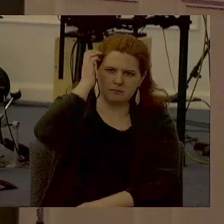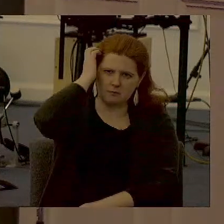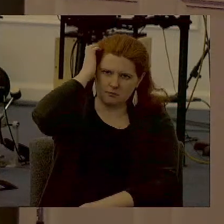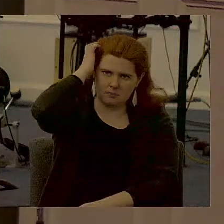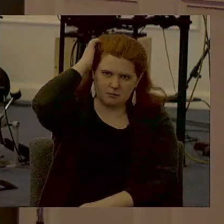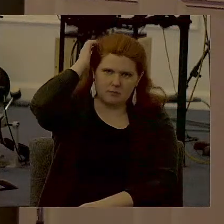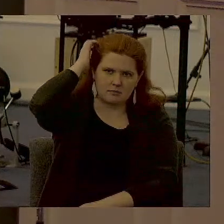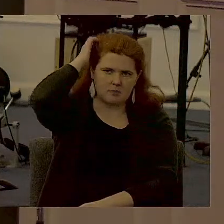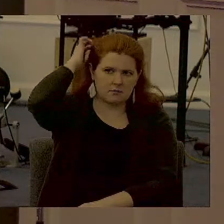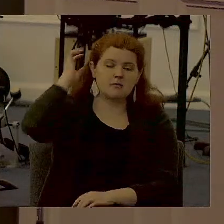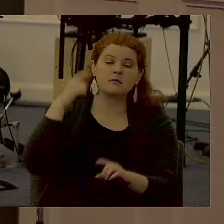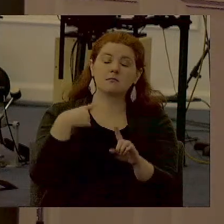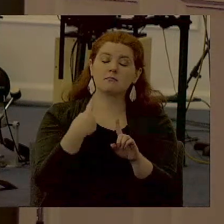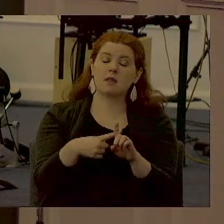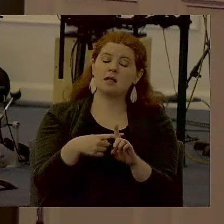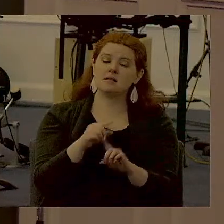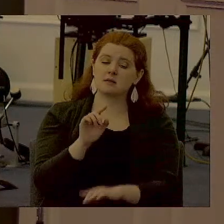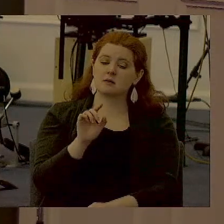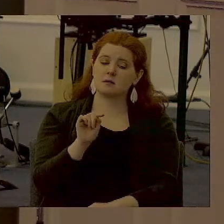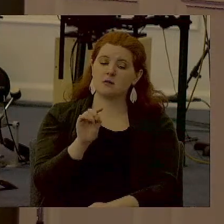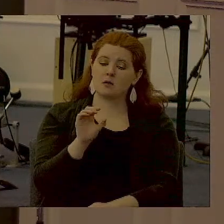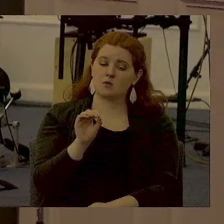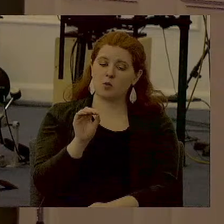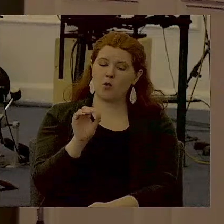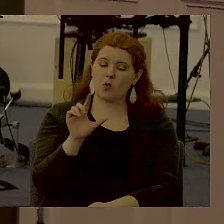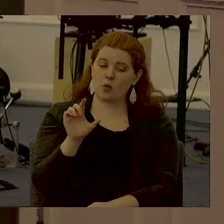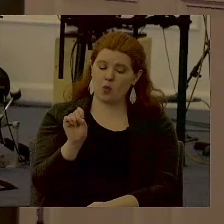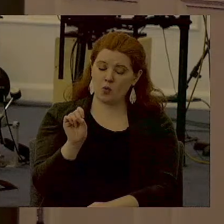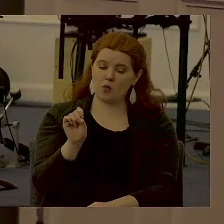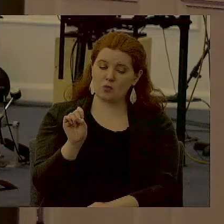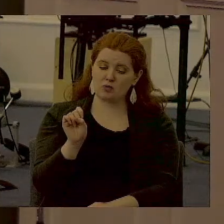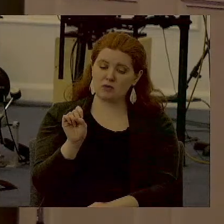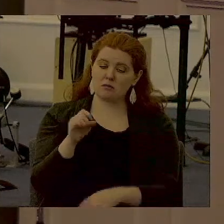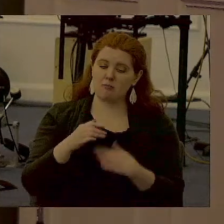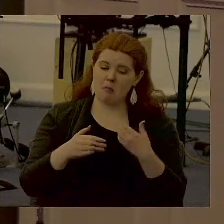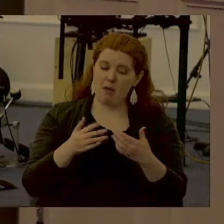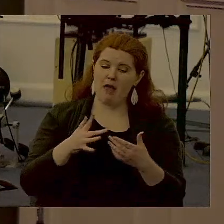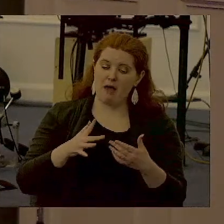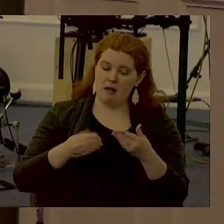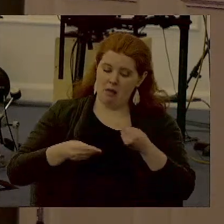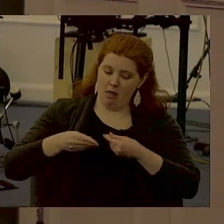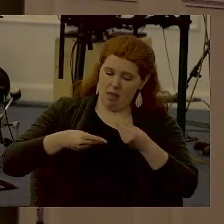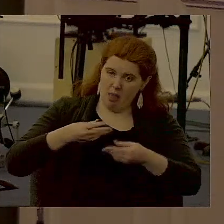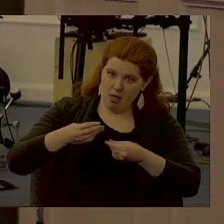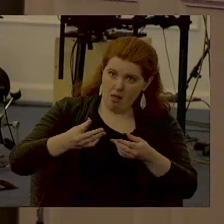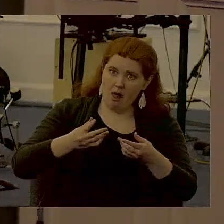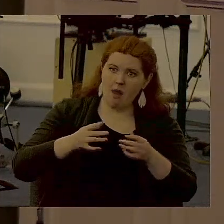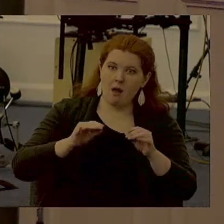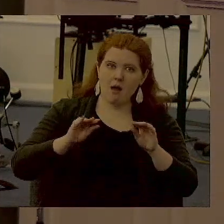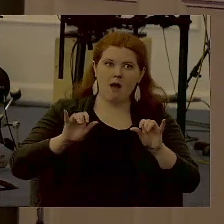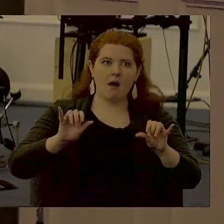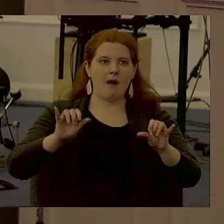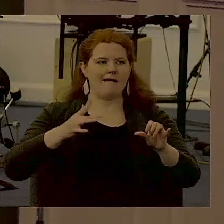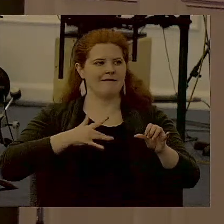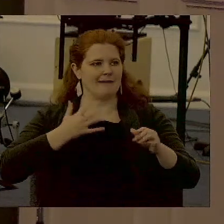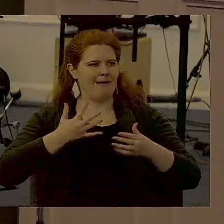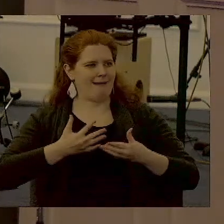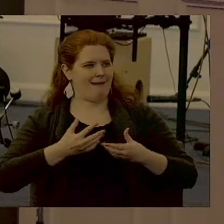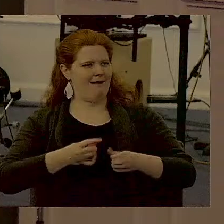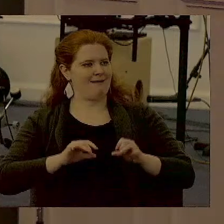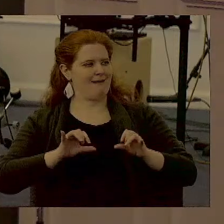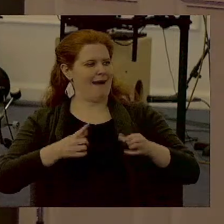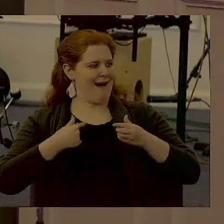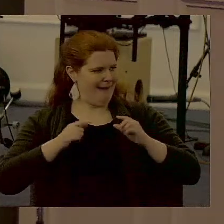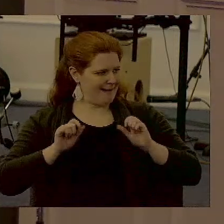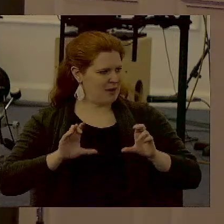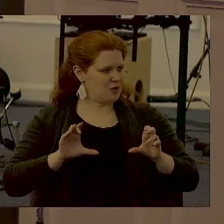We also want to give you the tools so that you can feel confident in the work that you're doing. As a church, it's not just that we